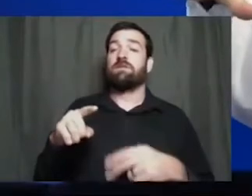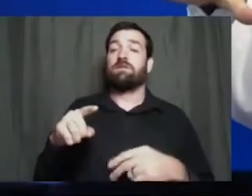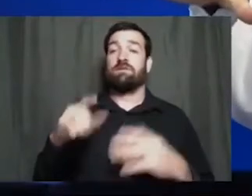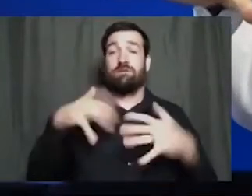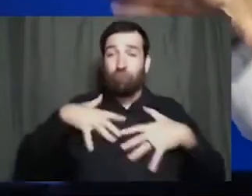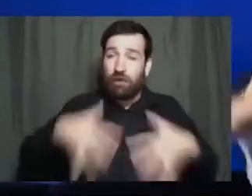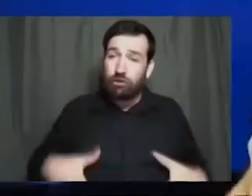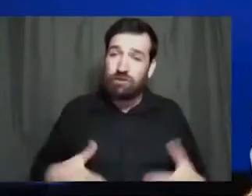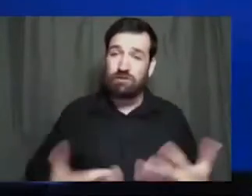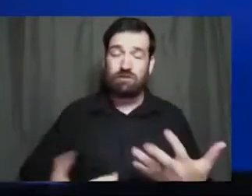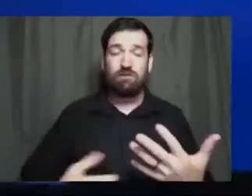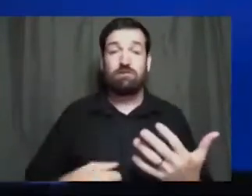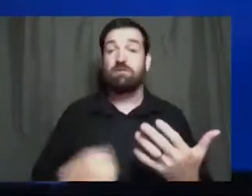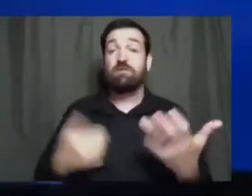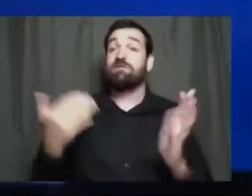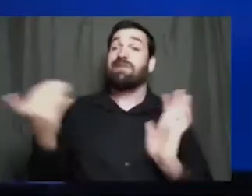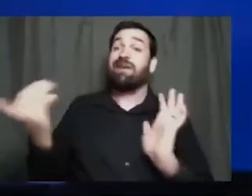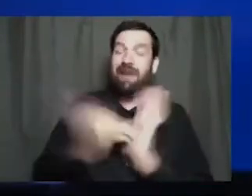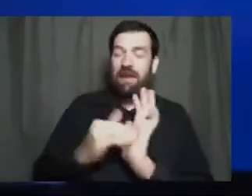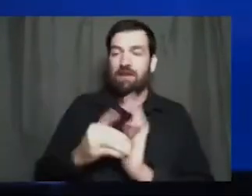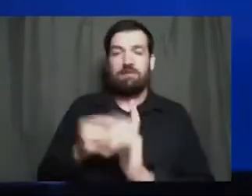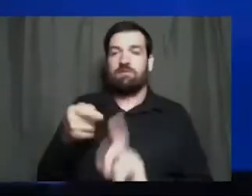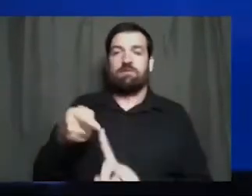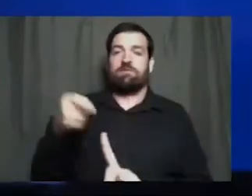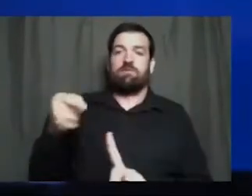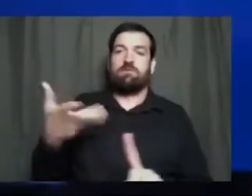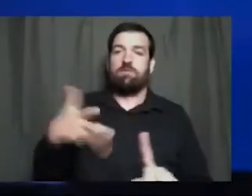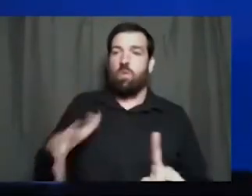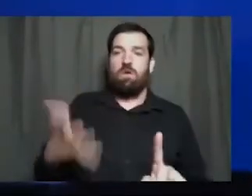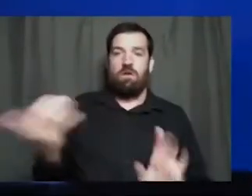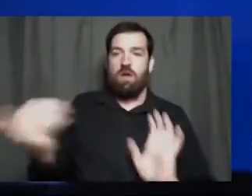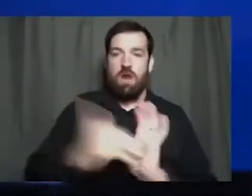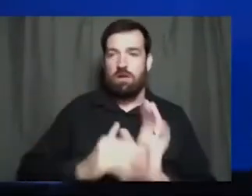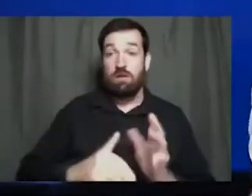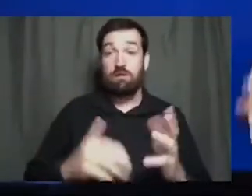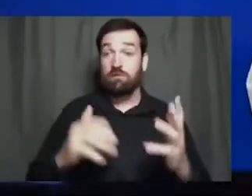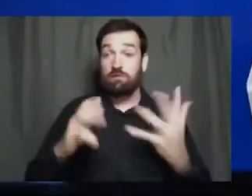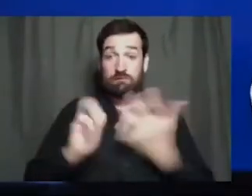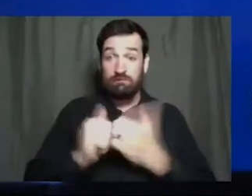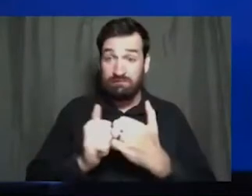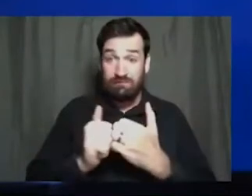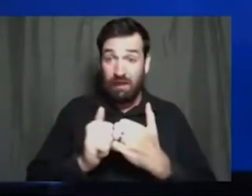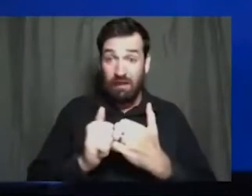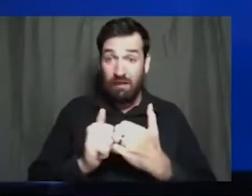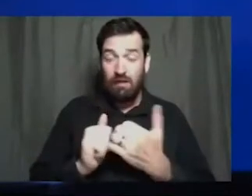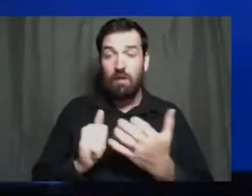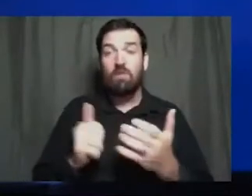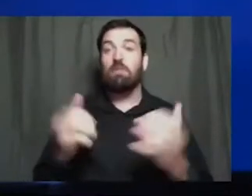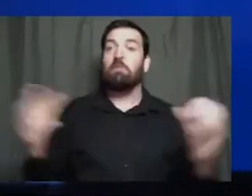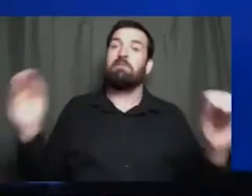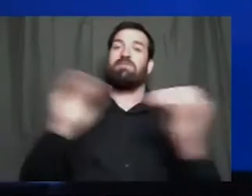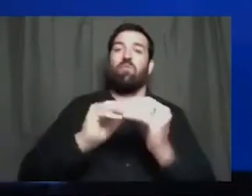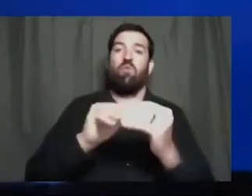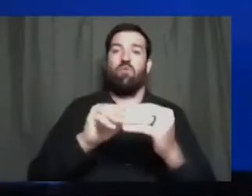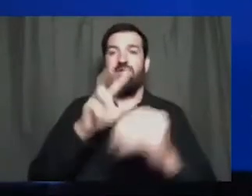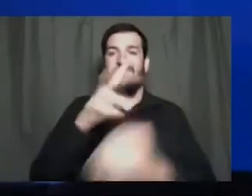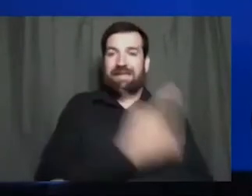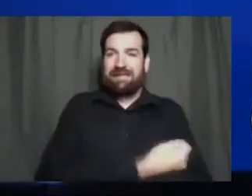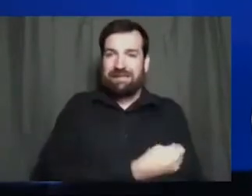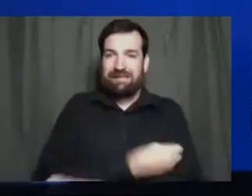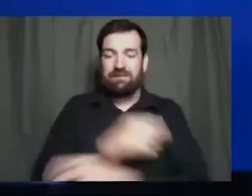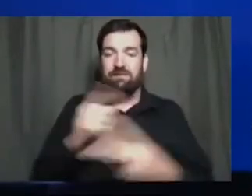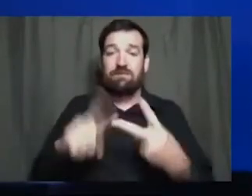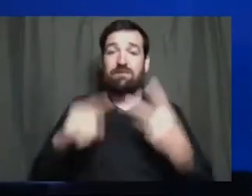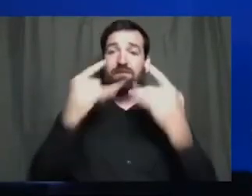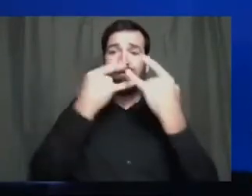want to go back there. Yes. The way to not go back there is to get more people vaccinated, to put masks on. If you think about it, putting a